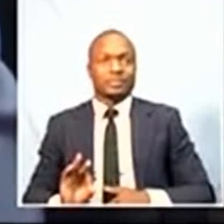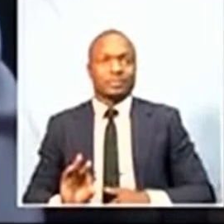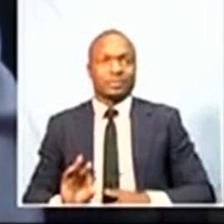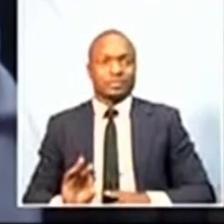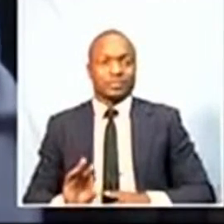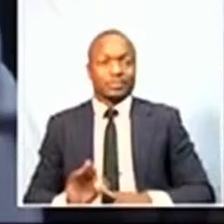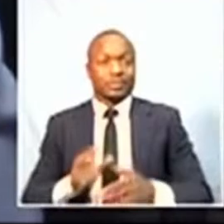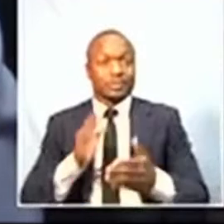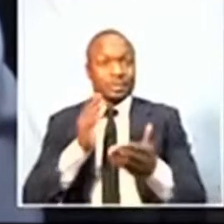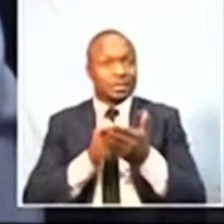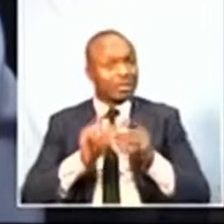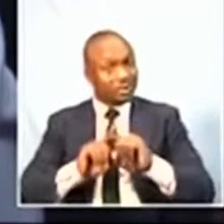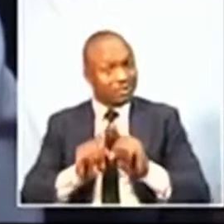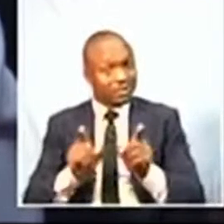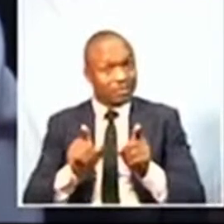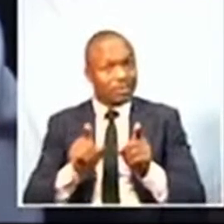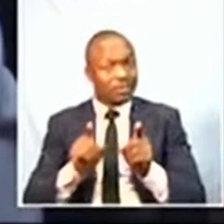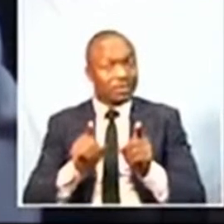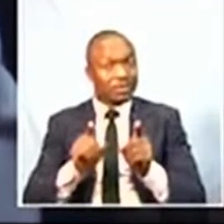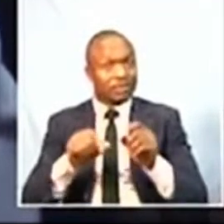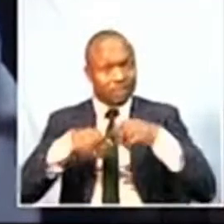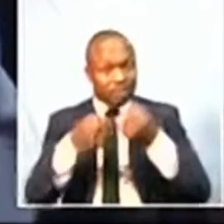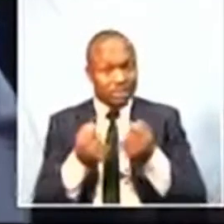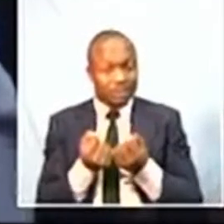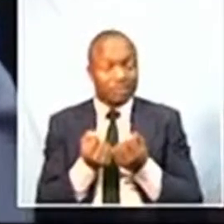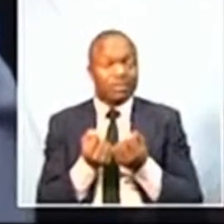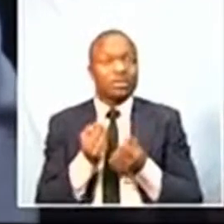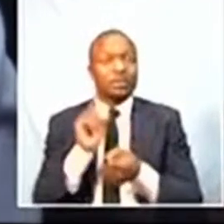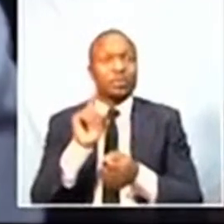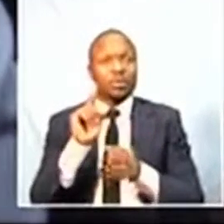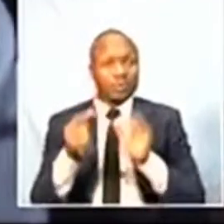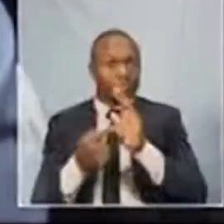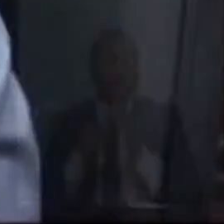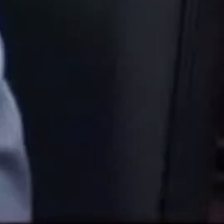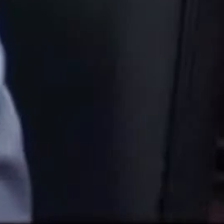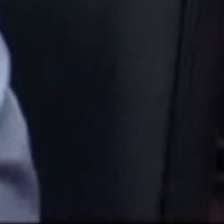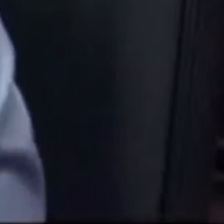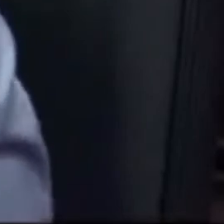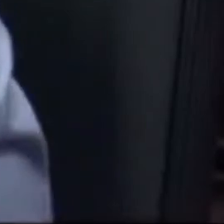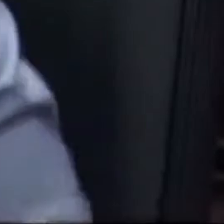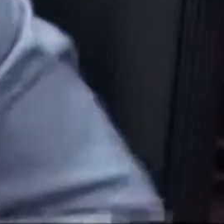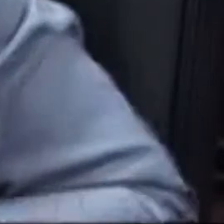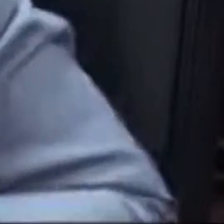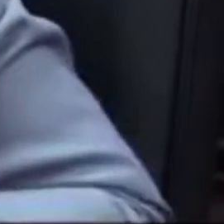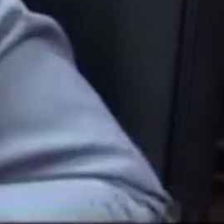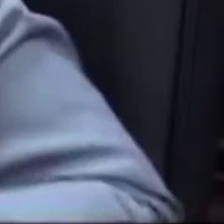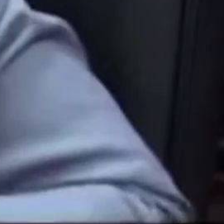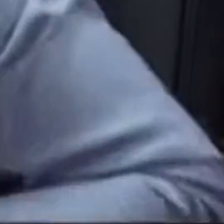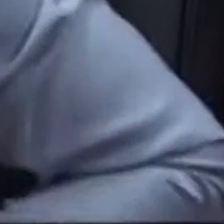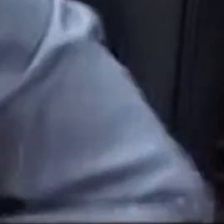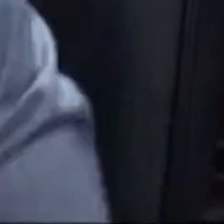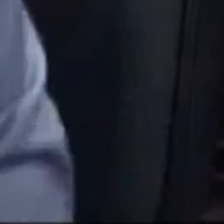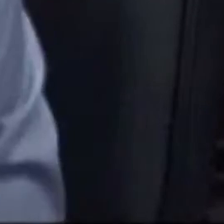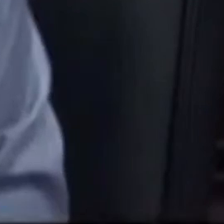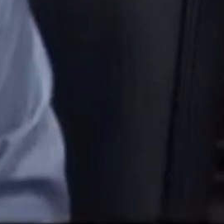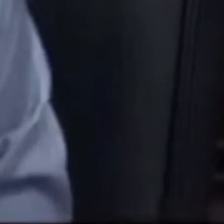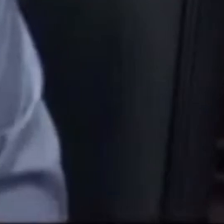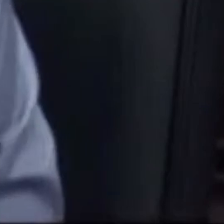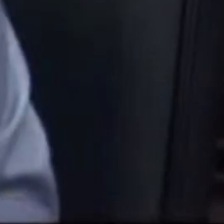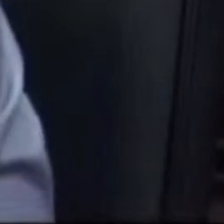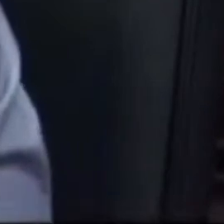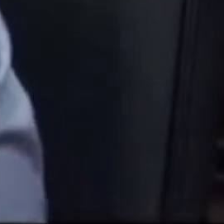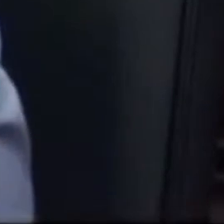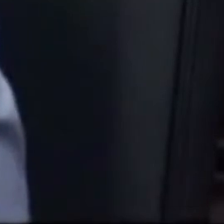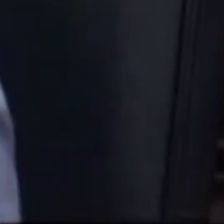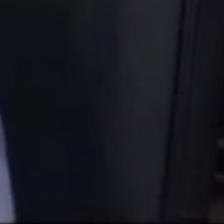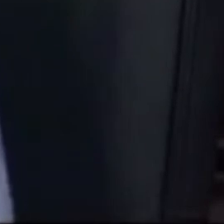contrary to section 1.1 of the Zambia National Youth Policy, which defines a youth as aged from 15